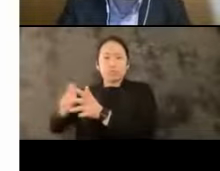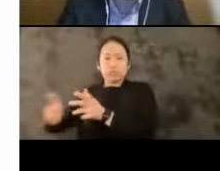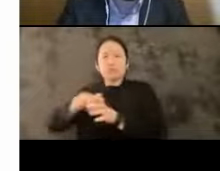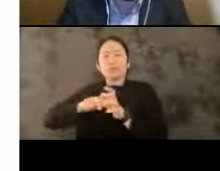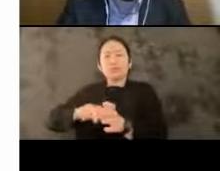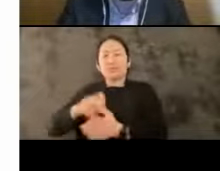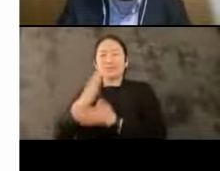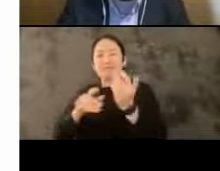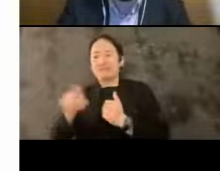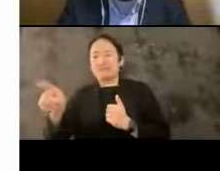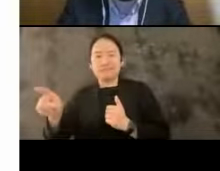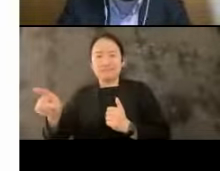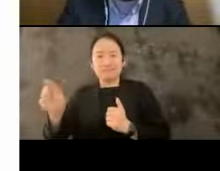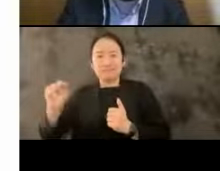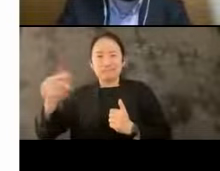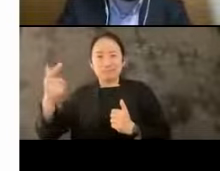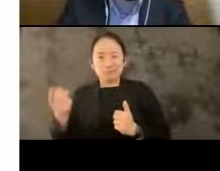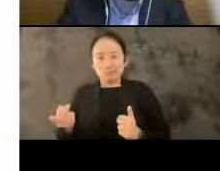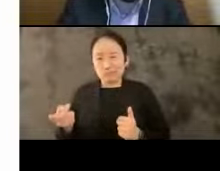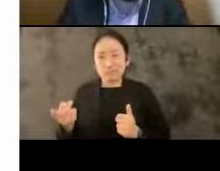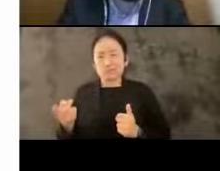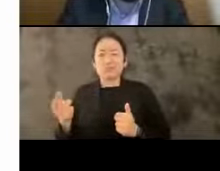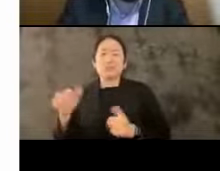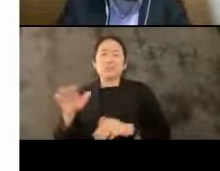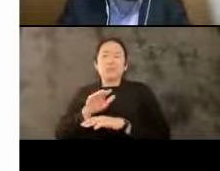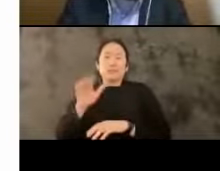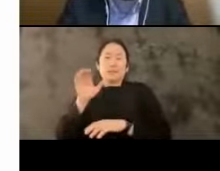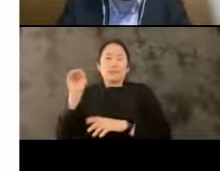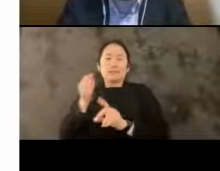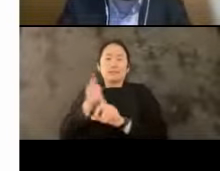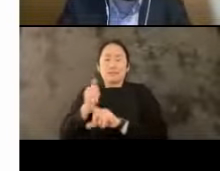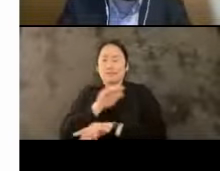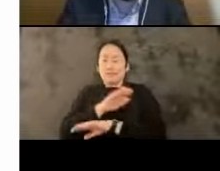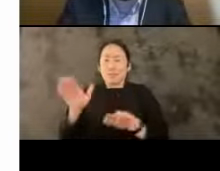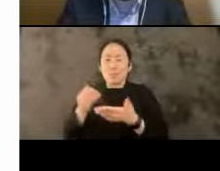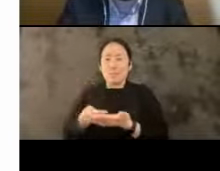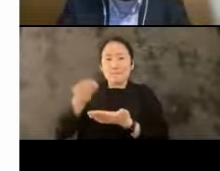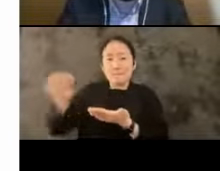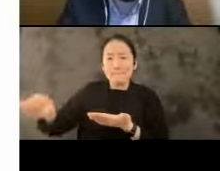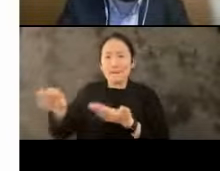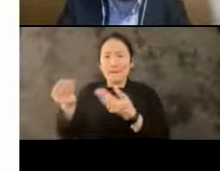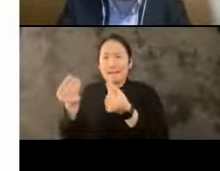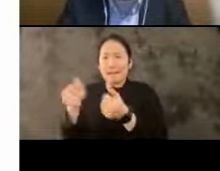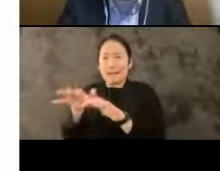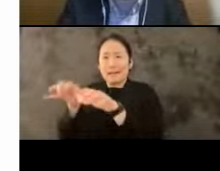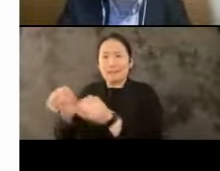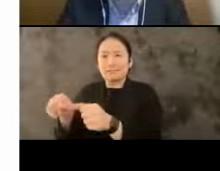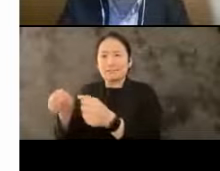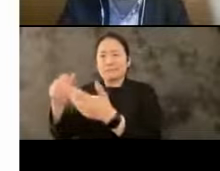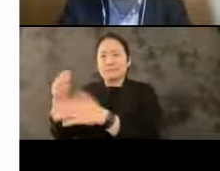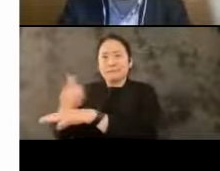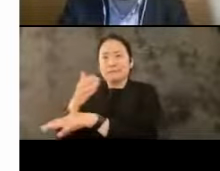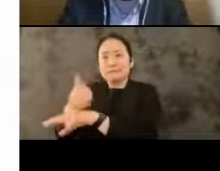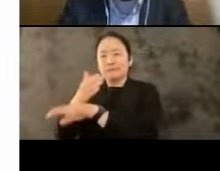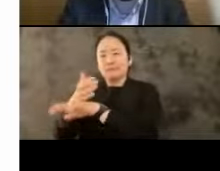the county wouldn't plan on buying a bunch of land to either put in a structure or a lot, but there are some